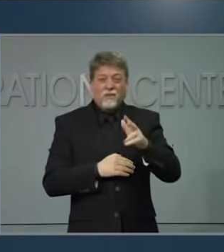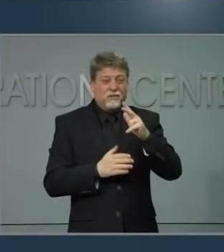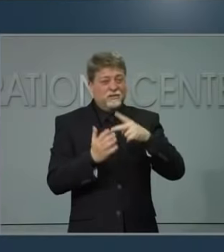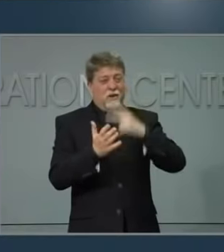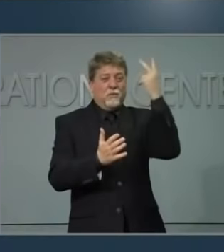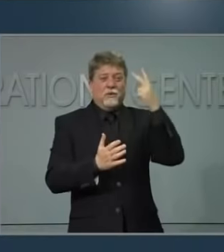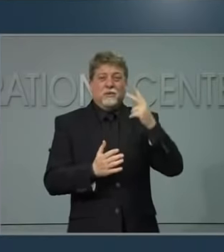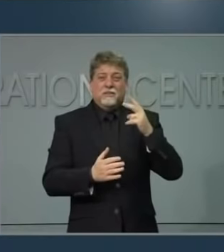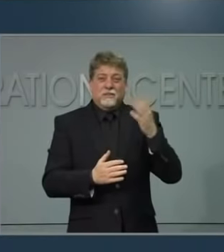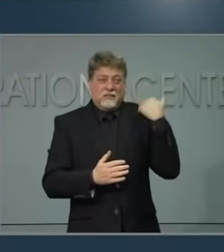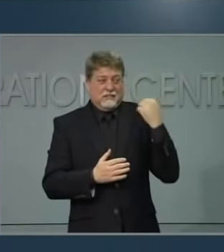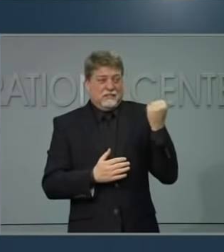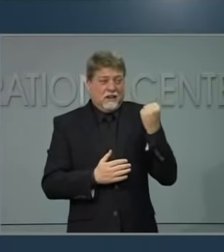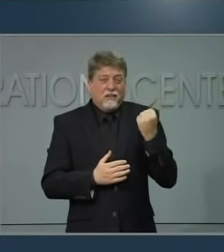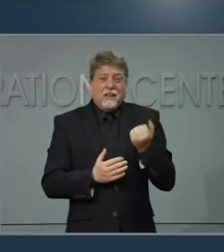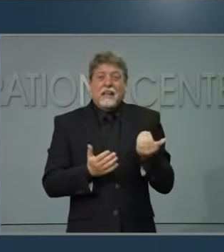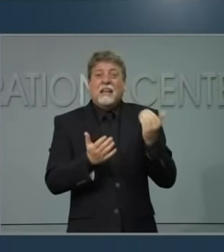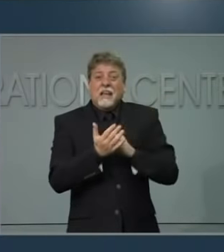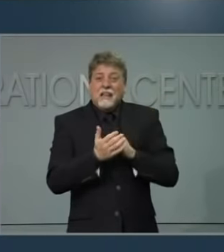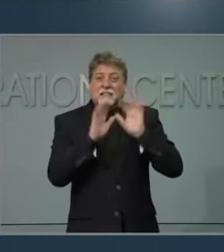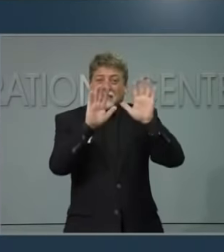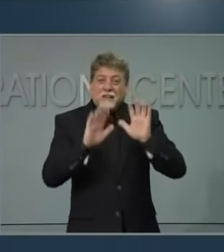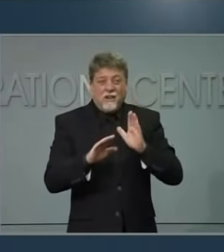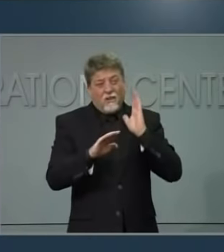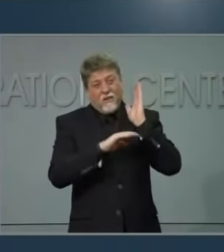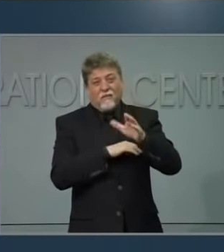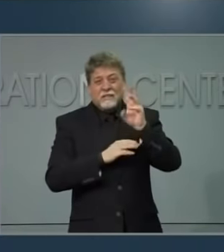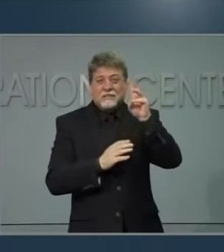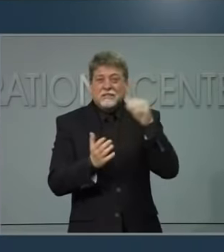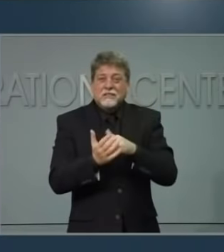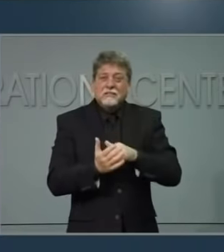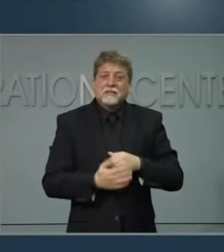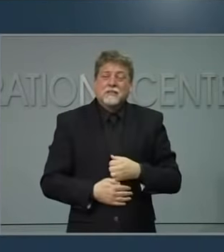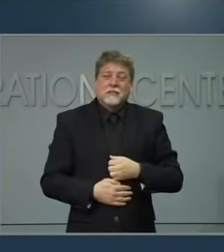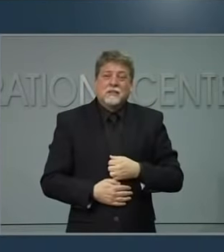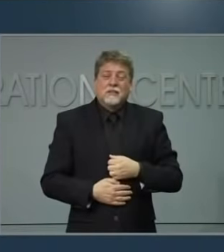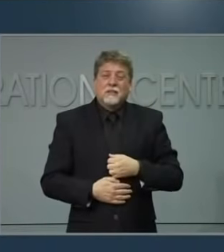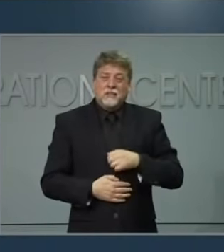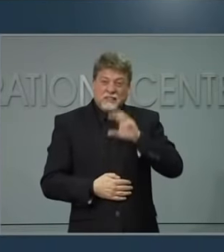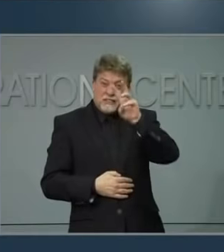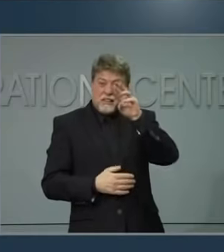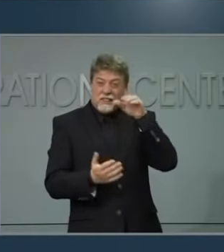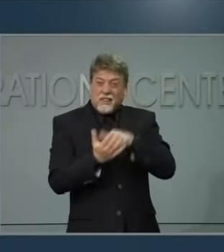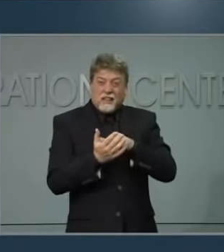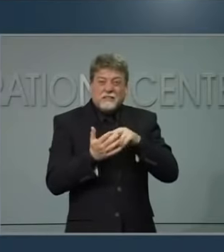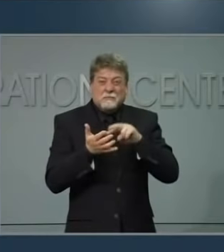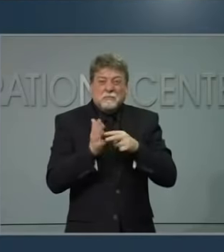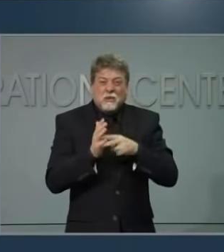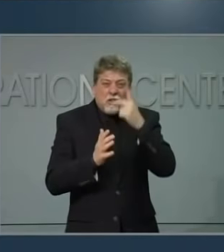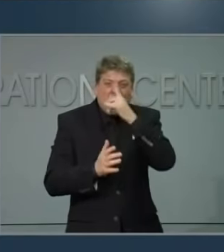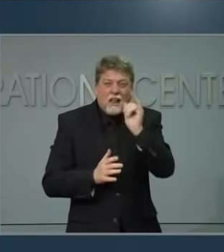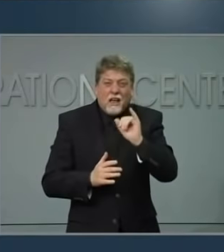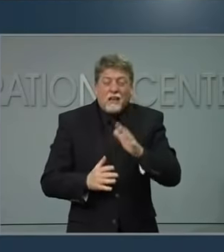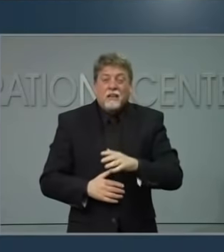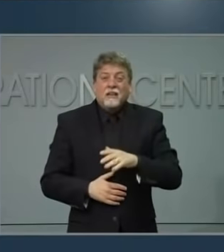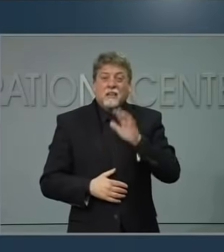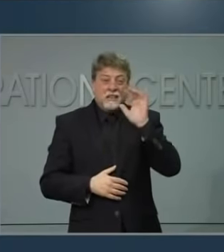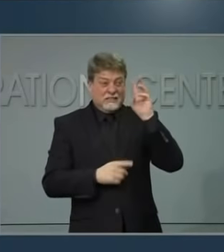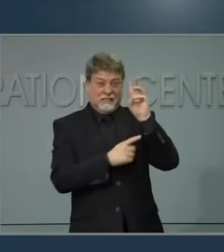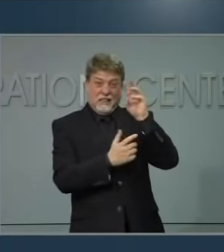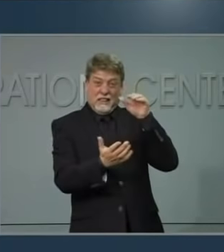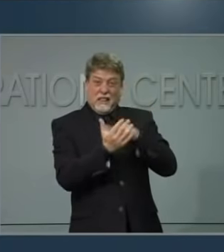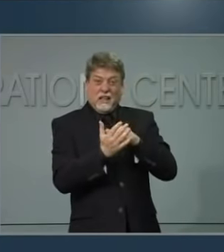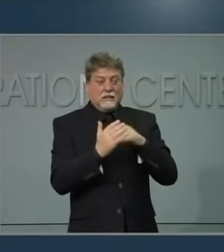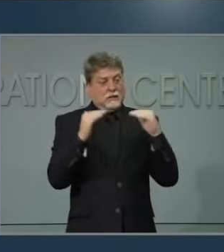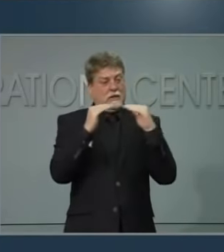on Saturday and then again on Sunday. To give some perspective, we had more cases in a single day